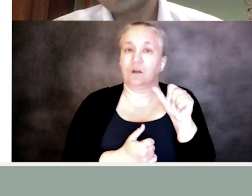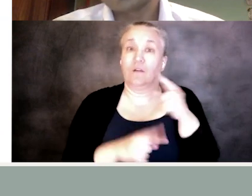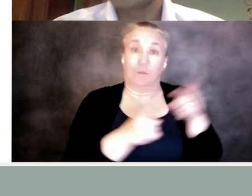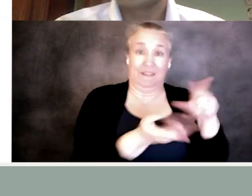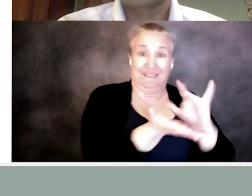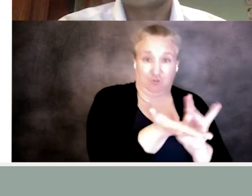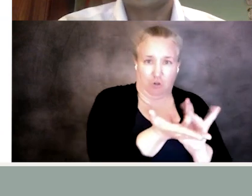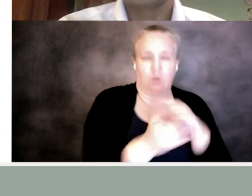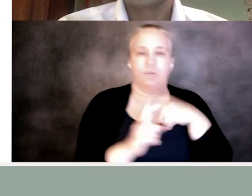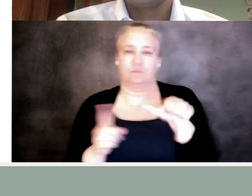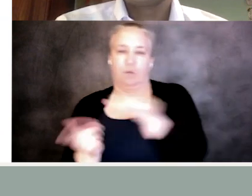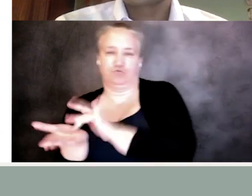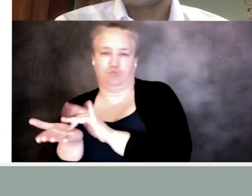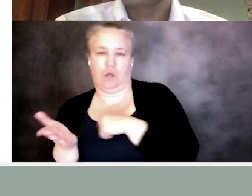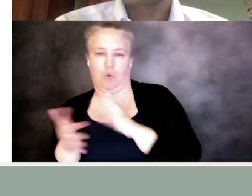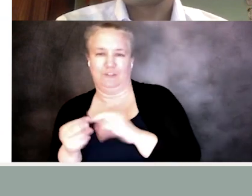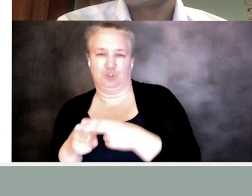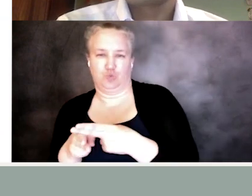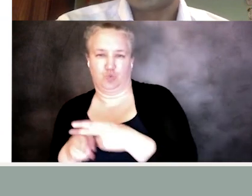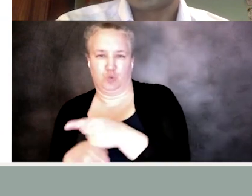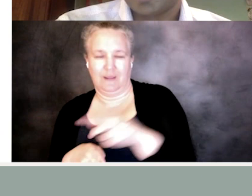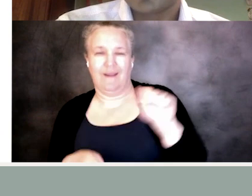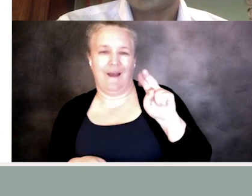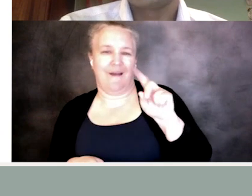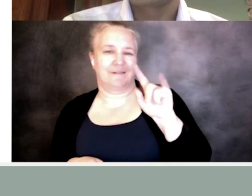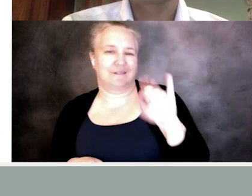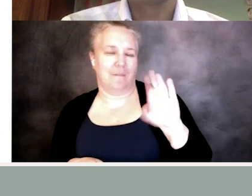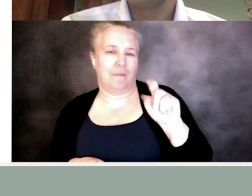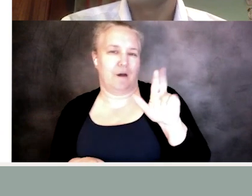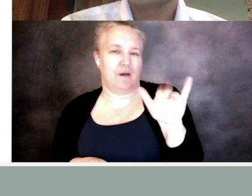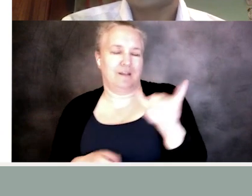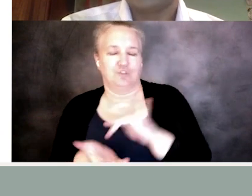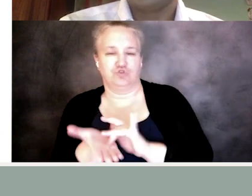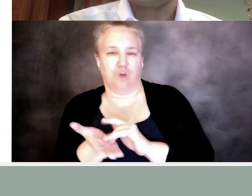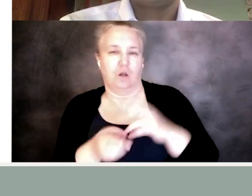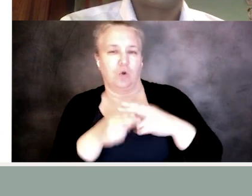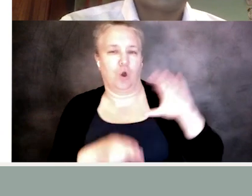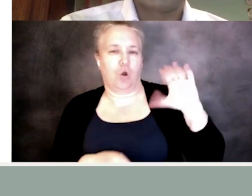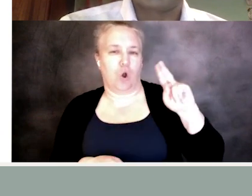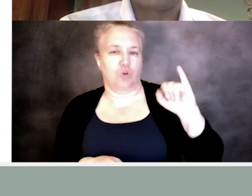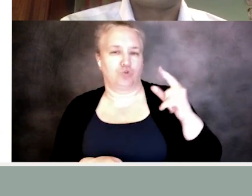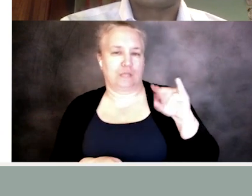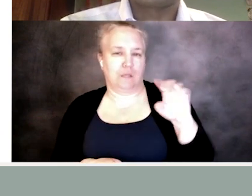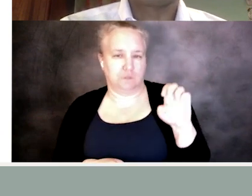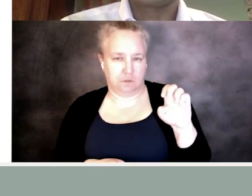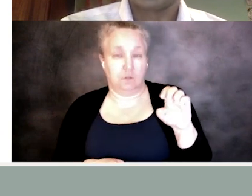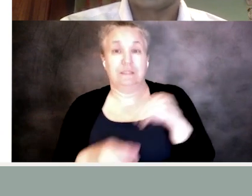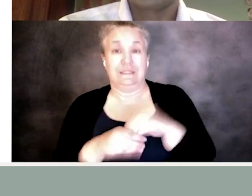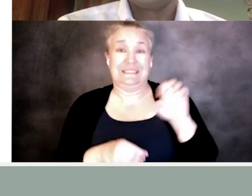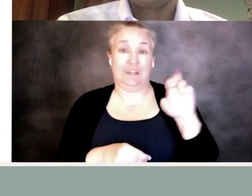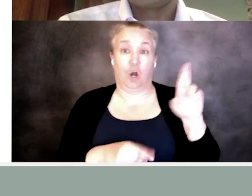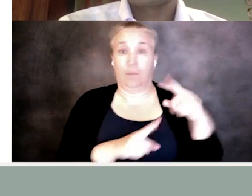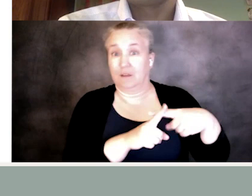drug I will talk about shortly, which are antibody drug conjugates. And this is a new paradigm in the estrogen receptor positive